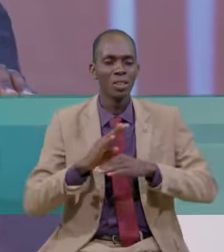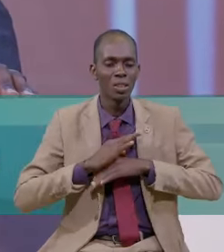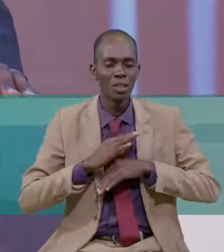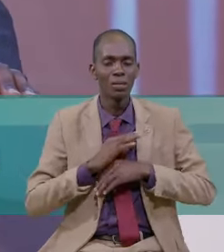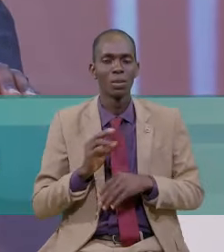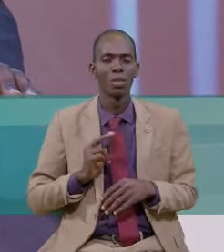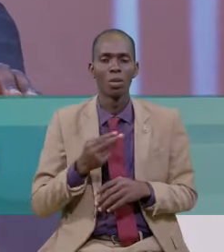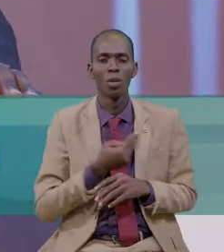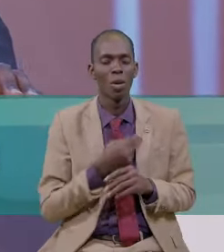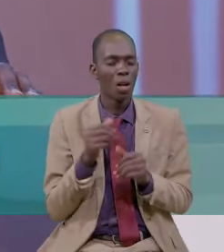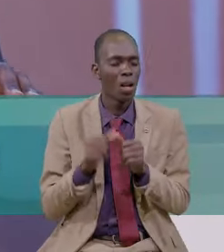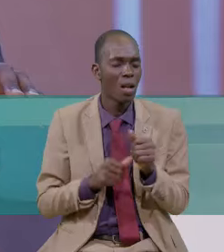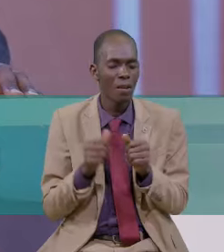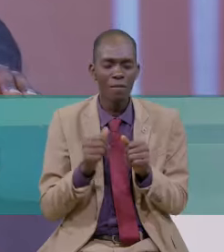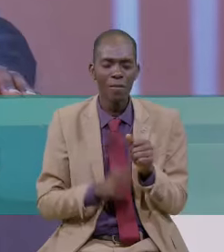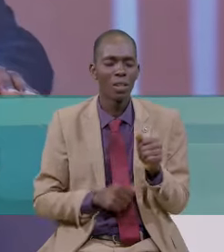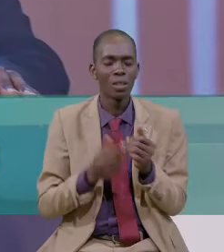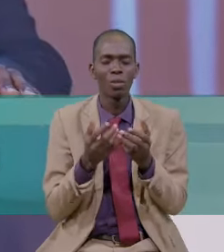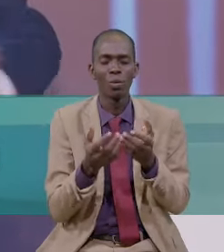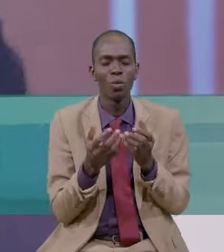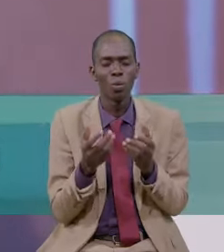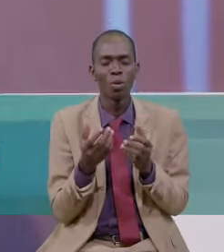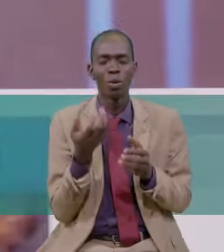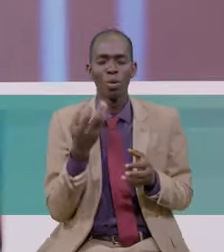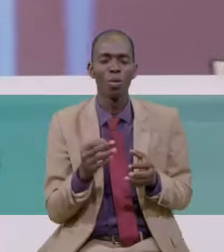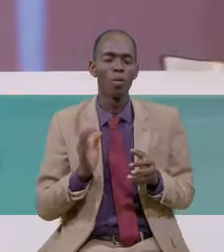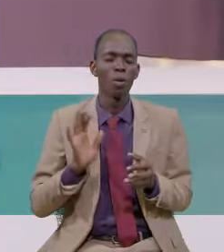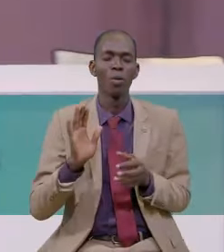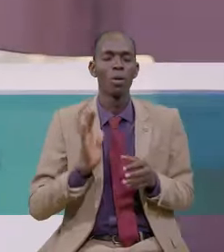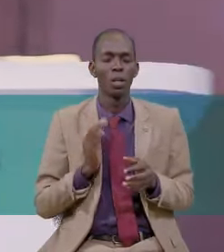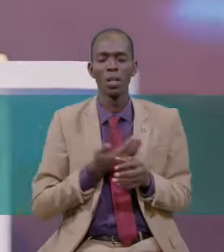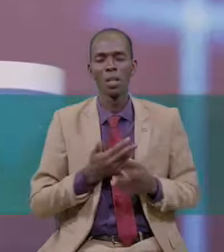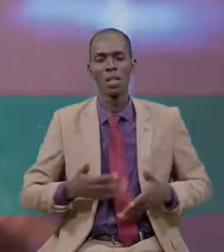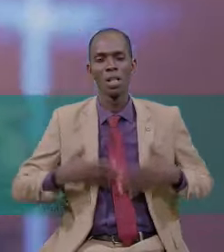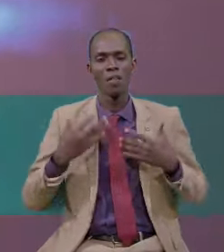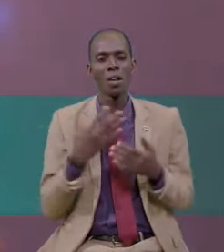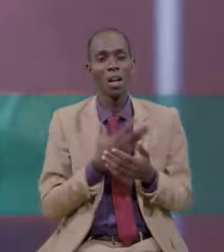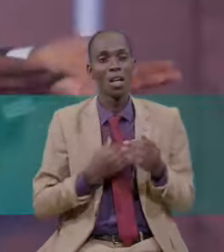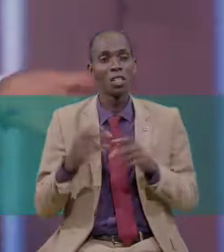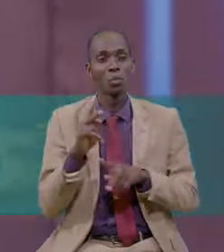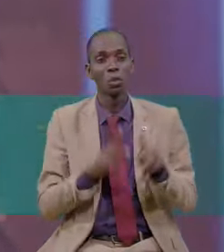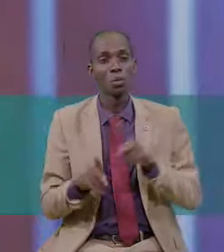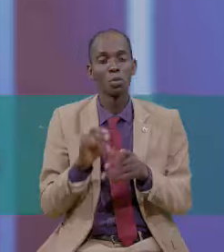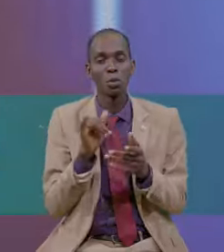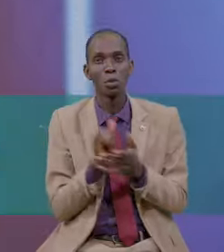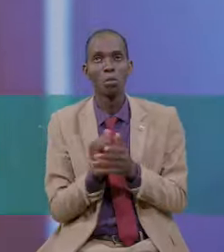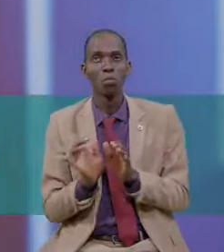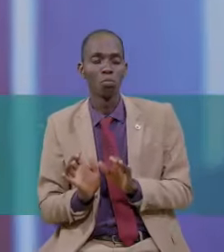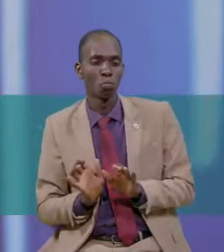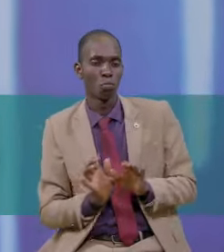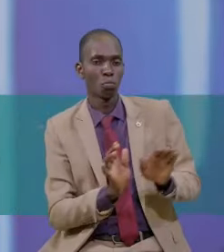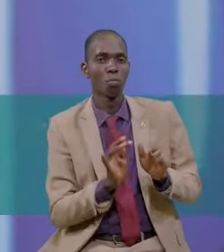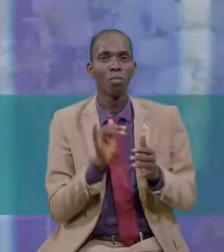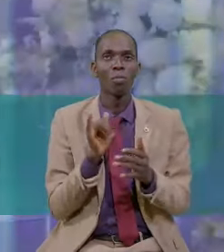every desire and demand of our lives. And there are people that push that satisfaction from